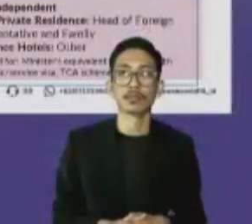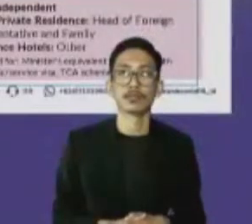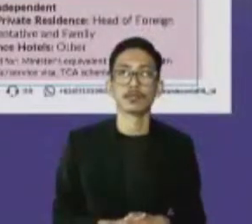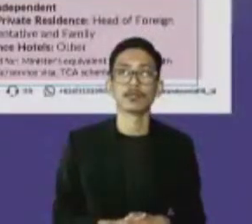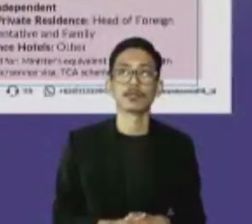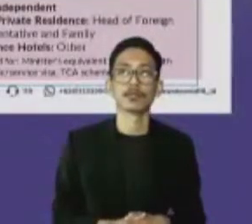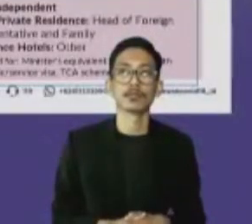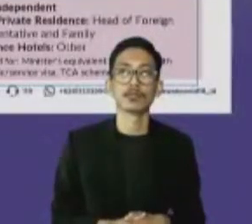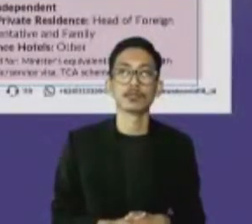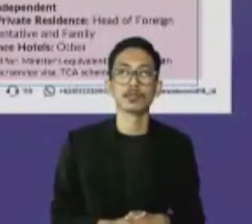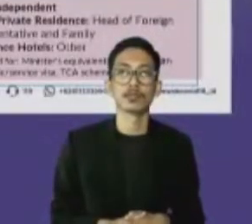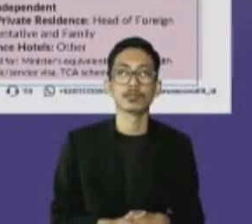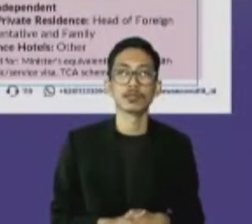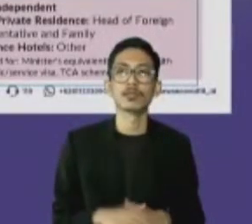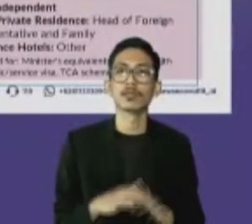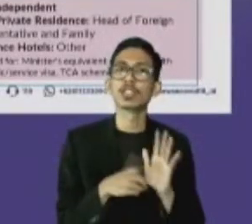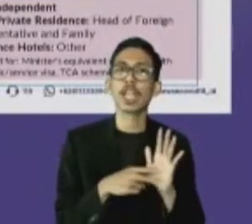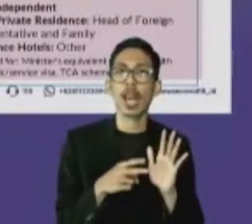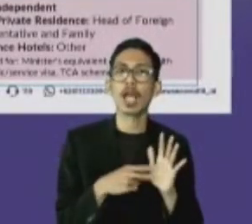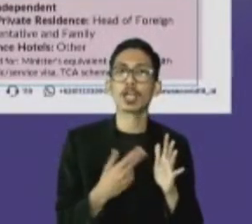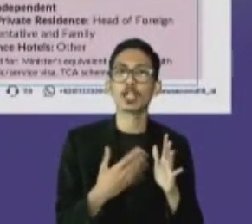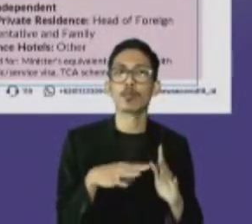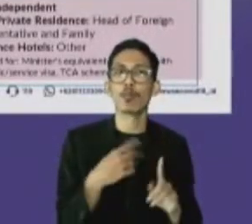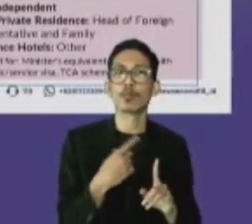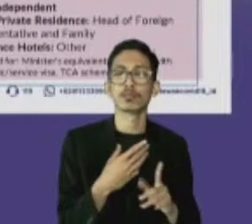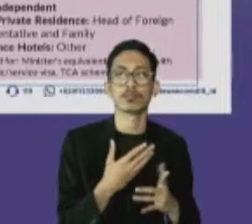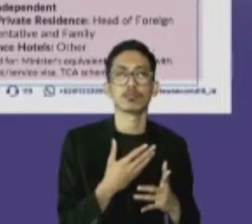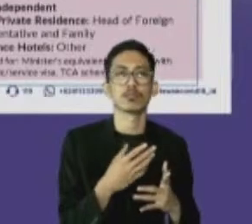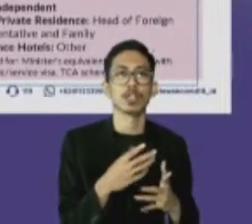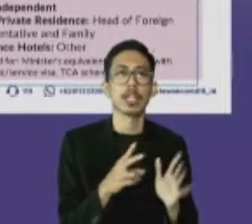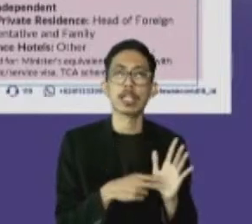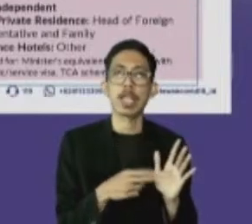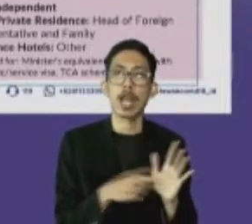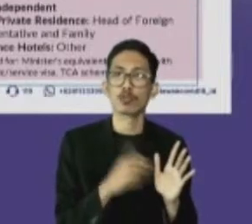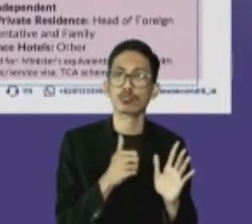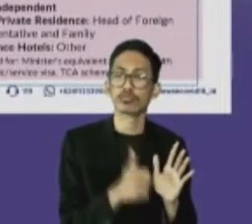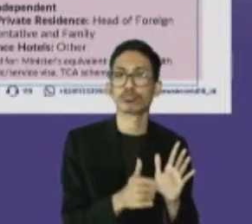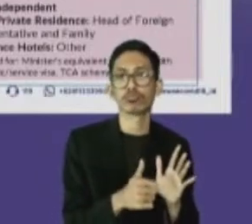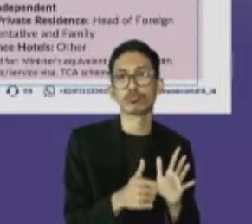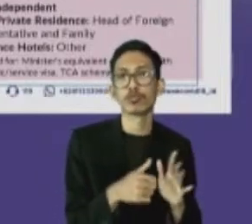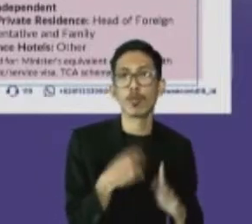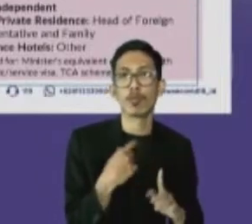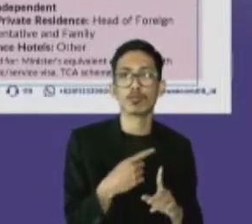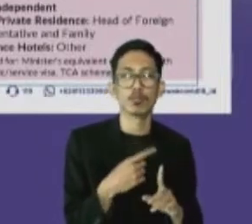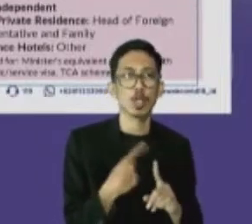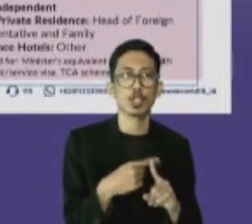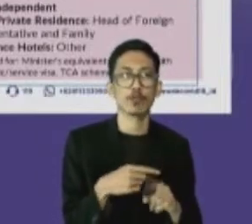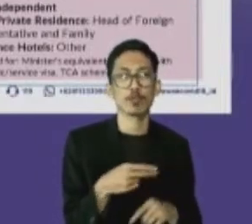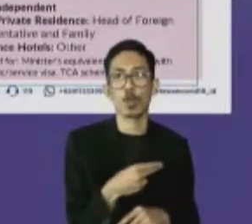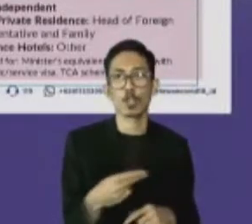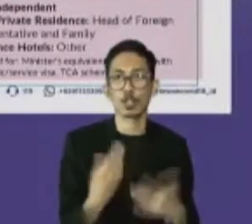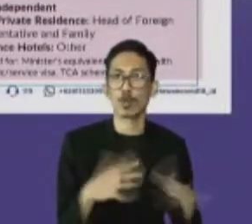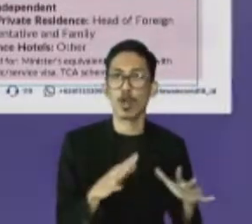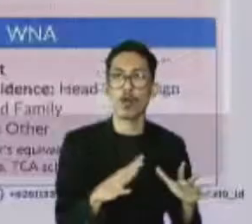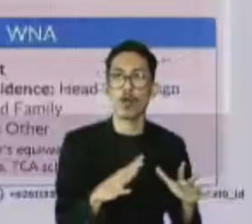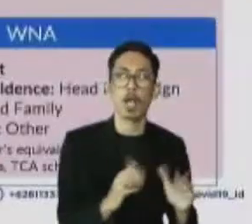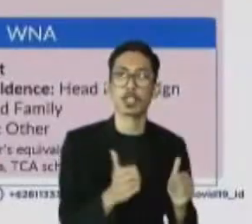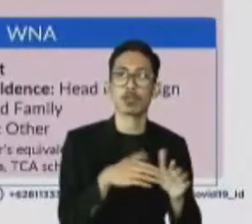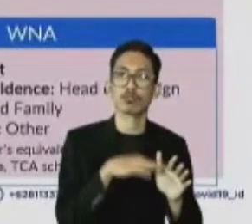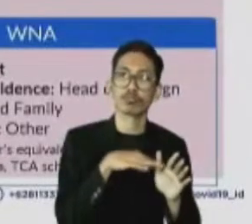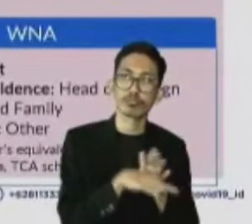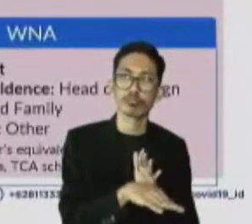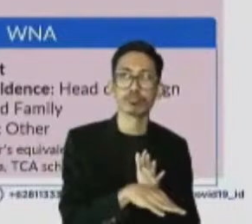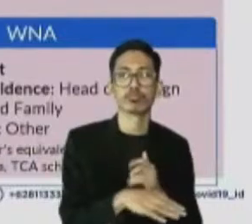score in Southeast Asia, even in an atmosphere of gradual opening of the socio-economic